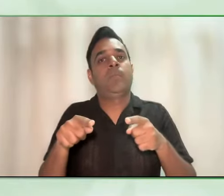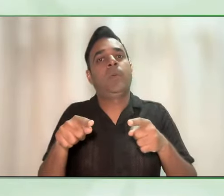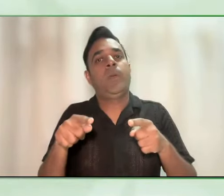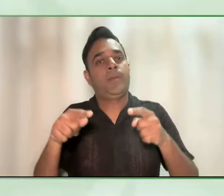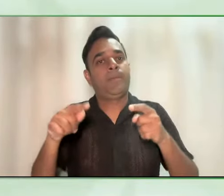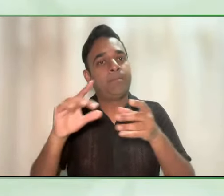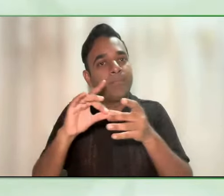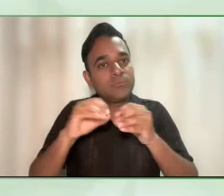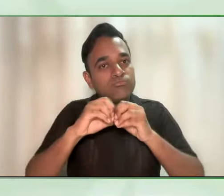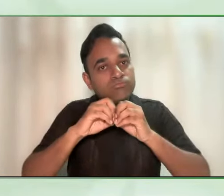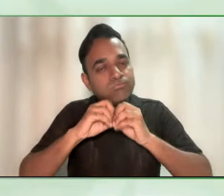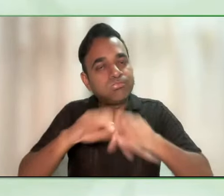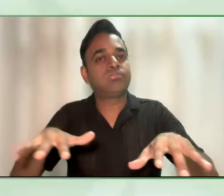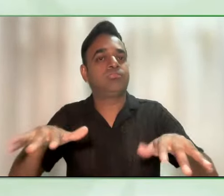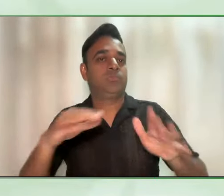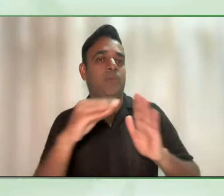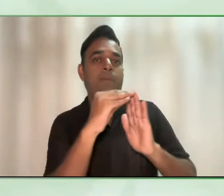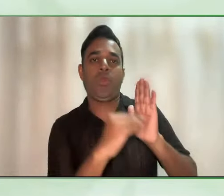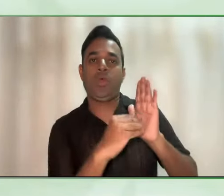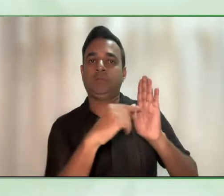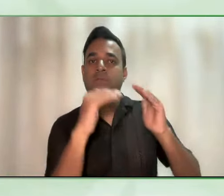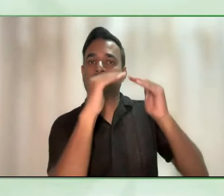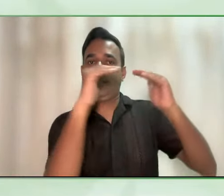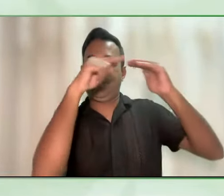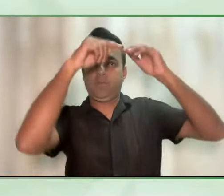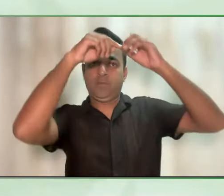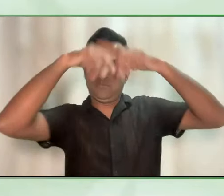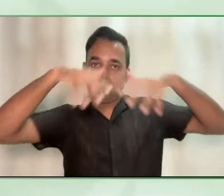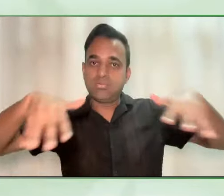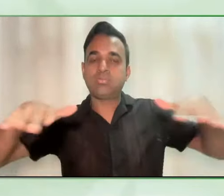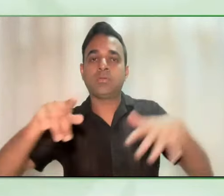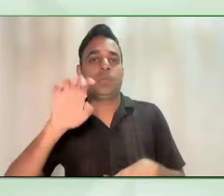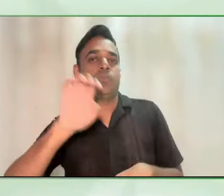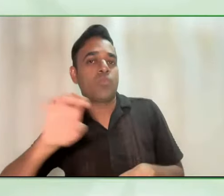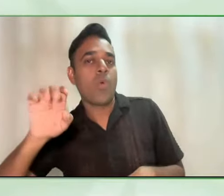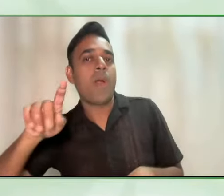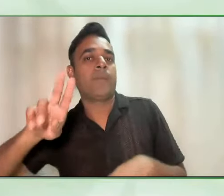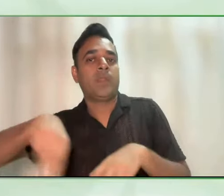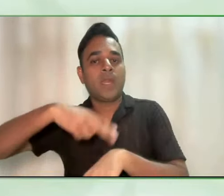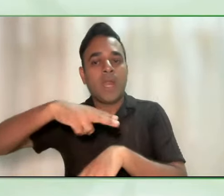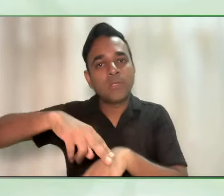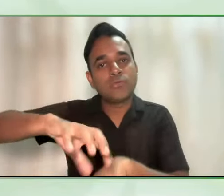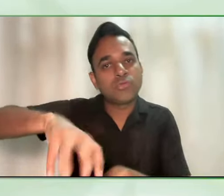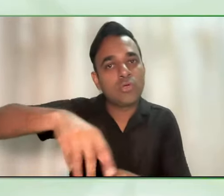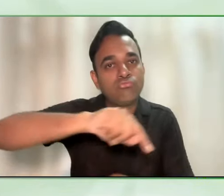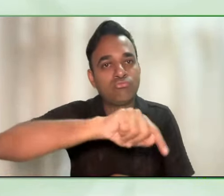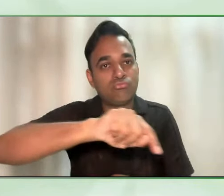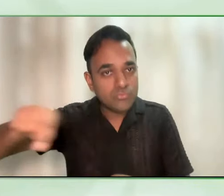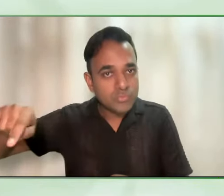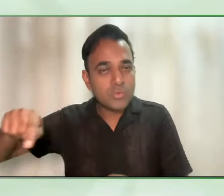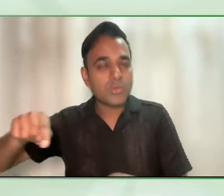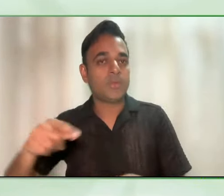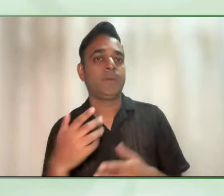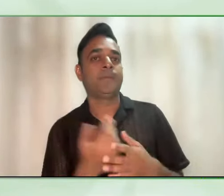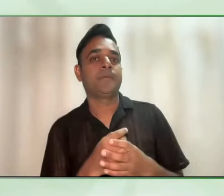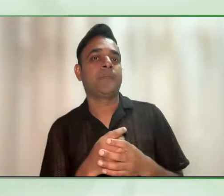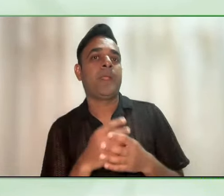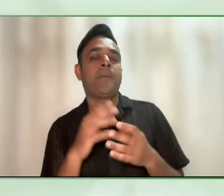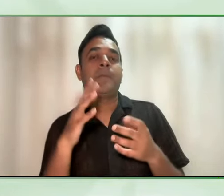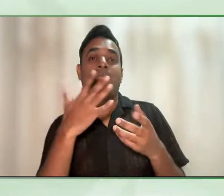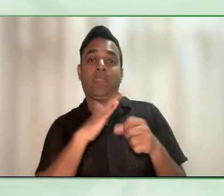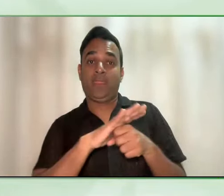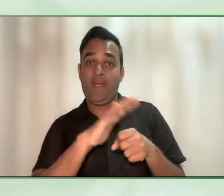impact, but it's important also to create trust on our results. And I think it's the only way to approach policymakers is try to make